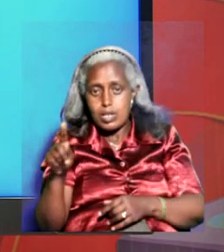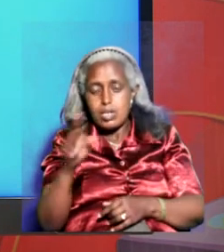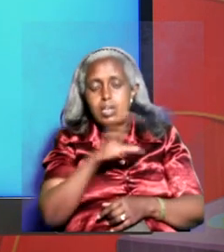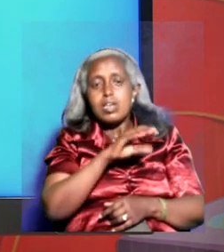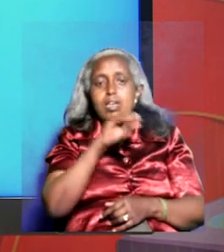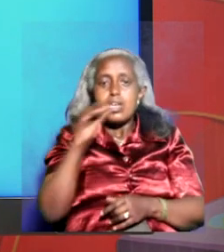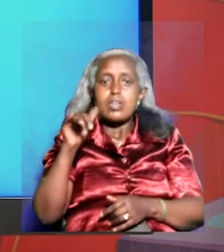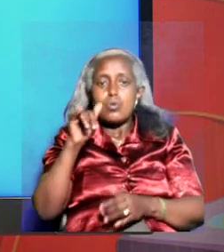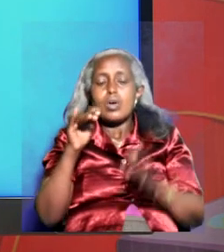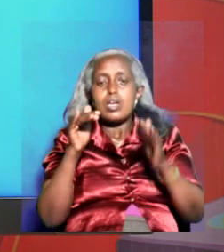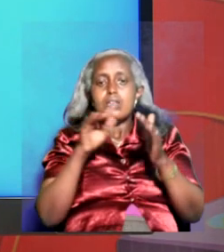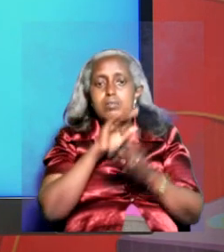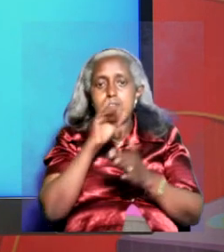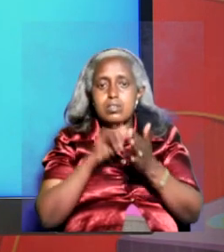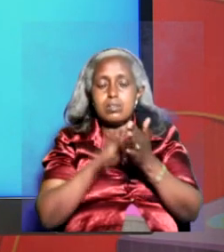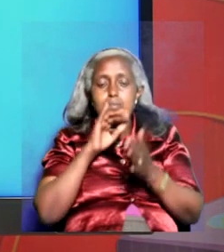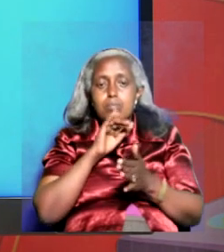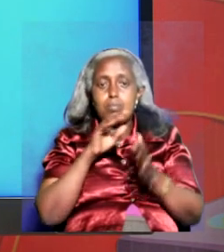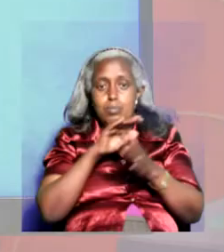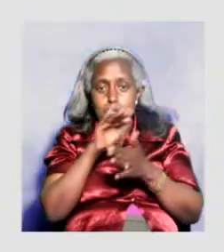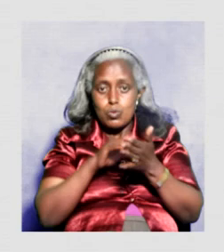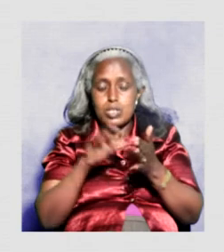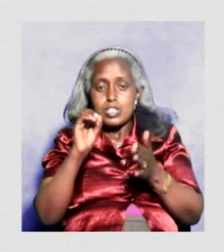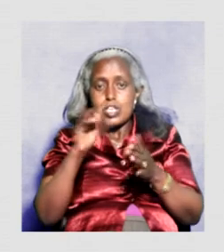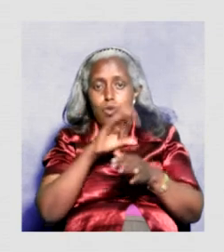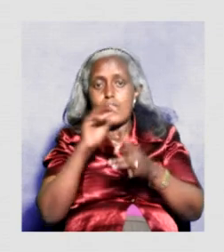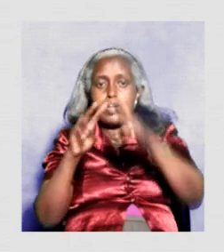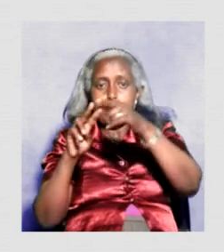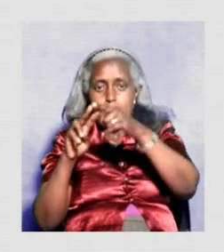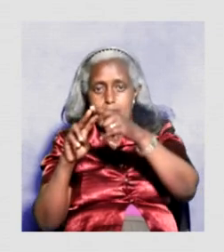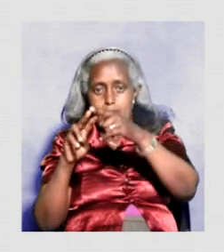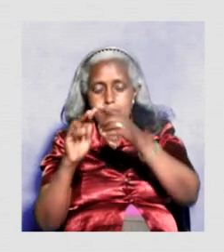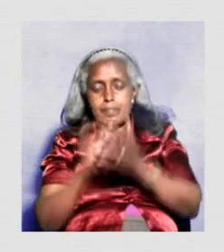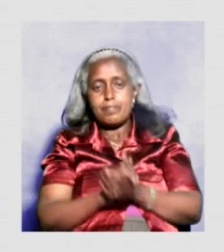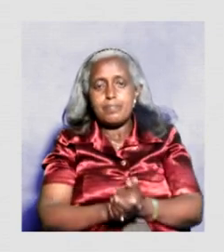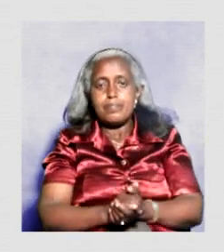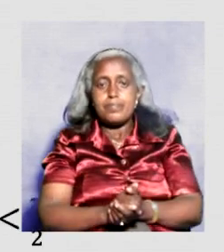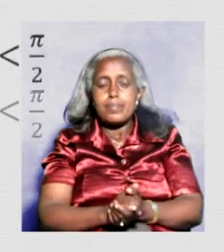and y is between 0 and pi.